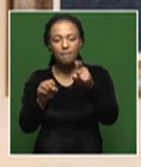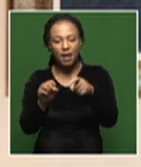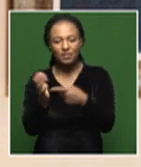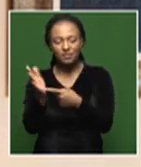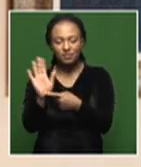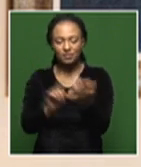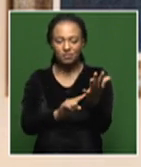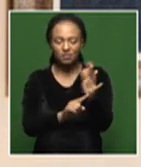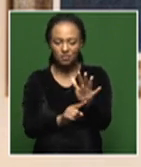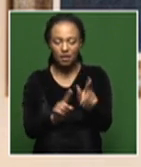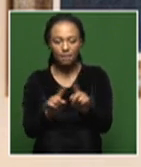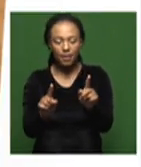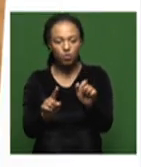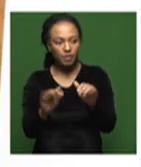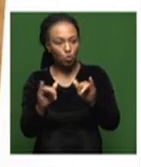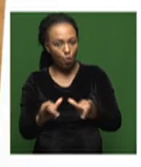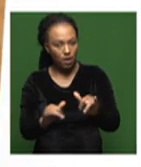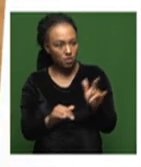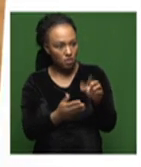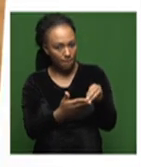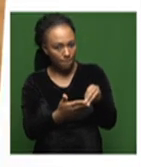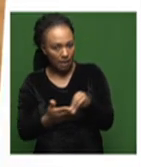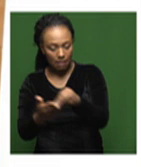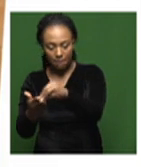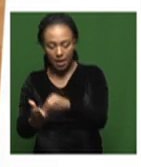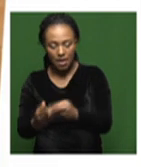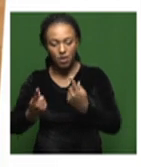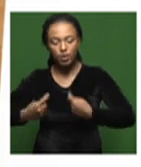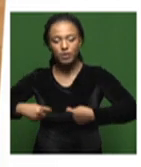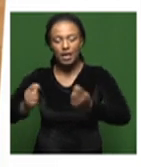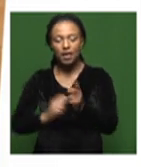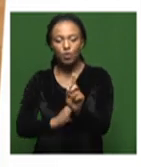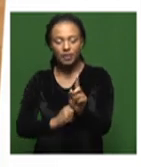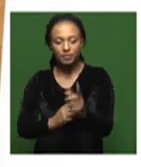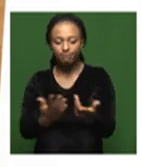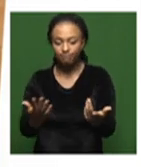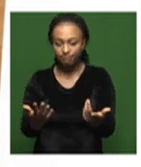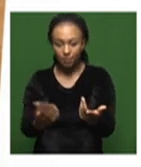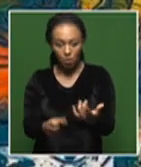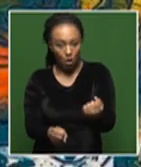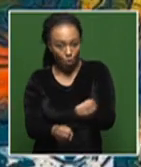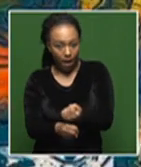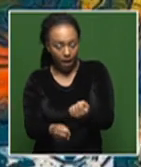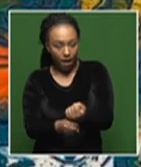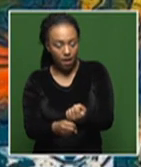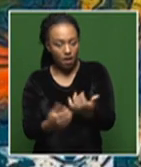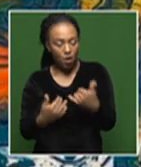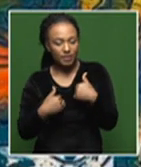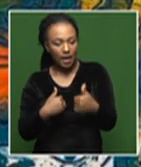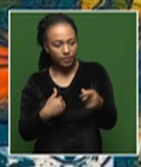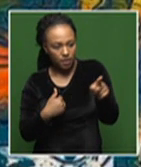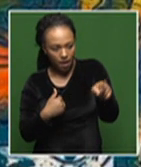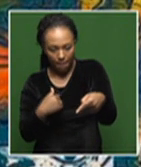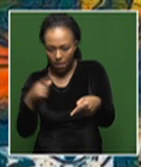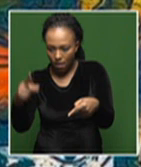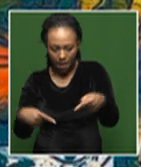we generally need to wait and see what people are looking to sell at the moment. And when works start coming in, we then start